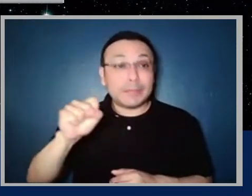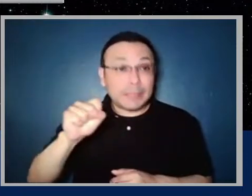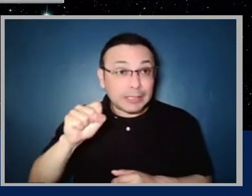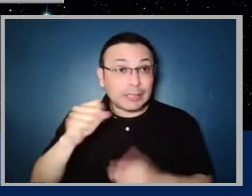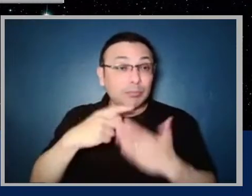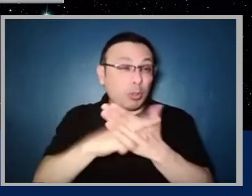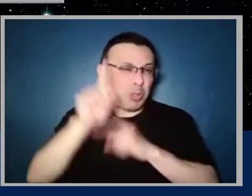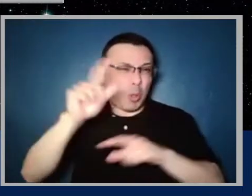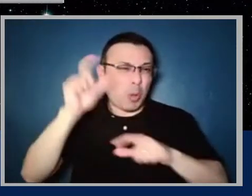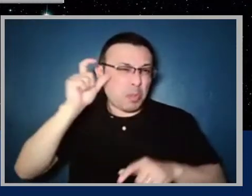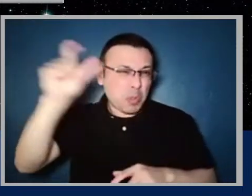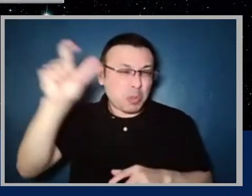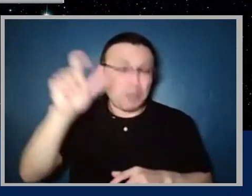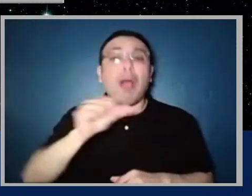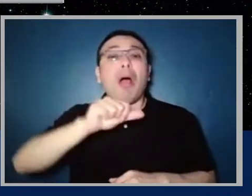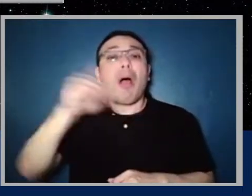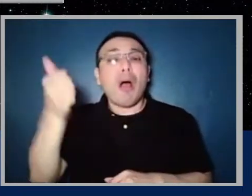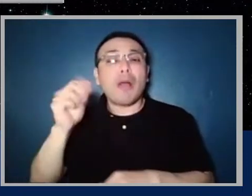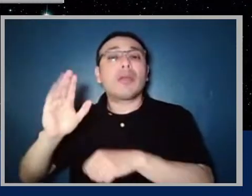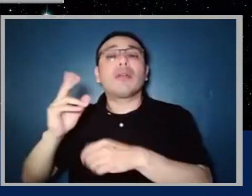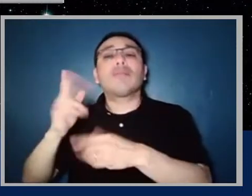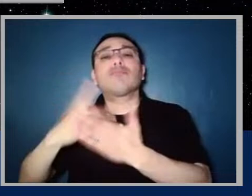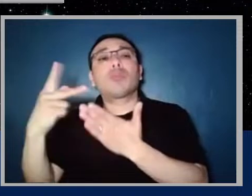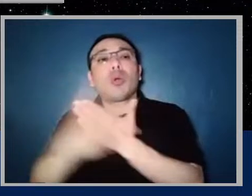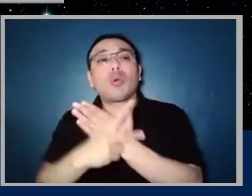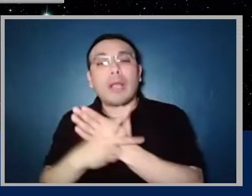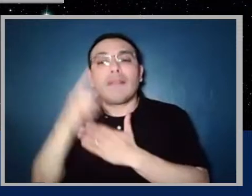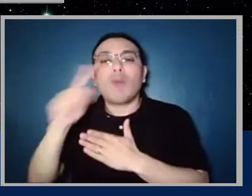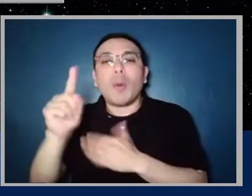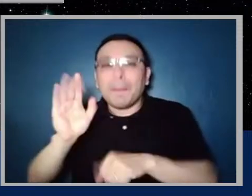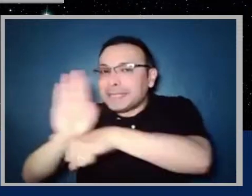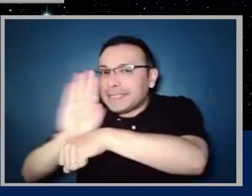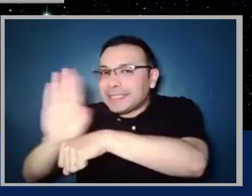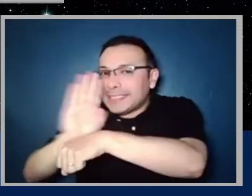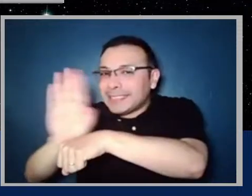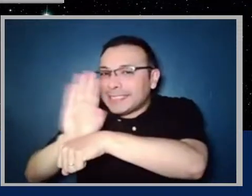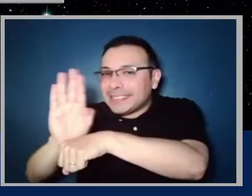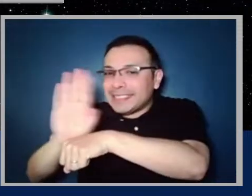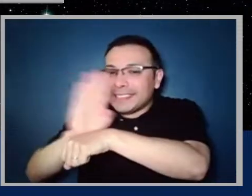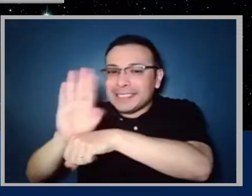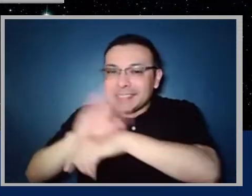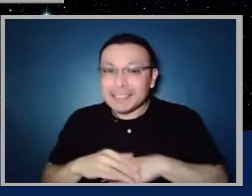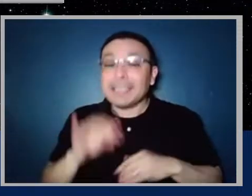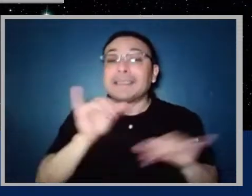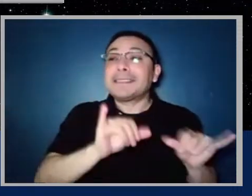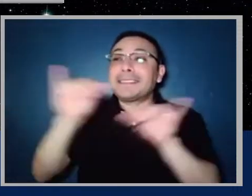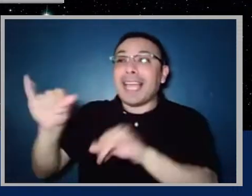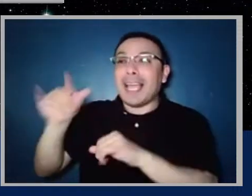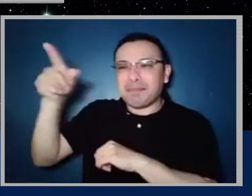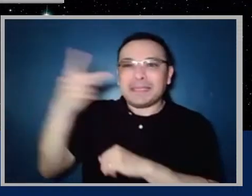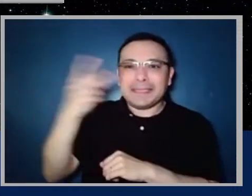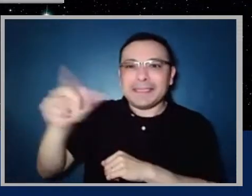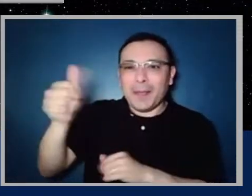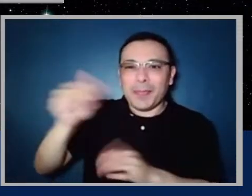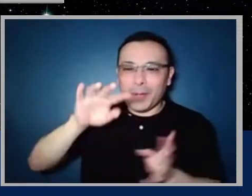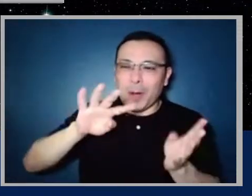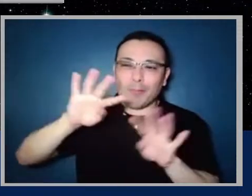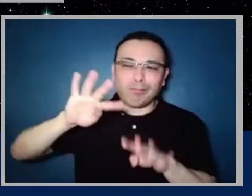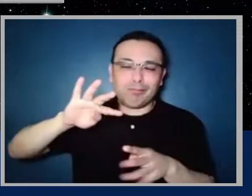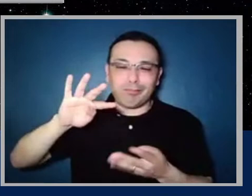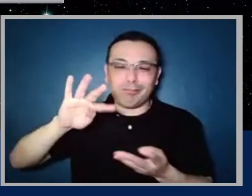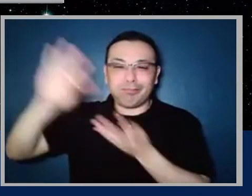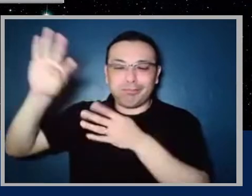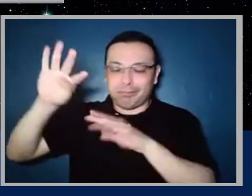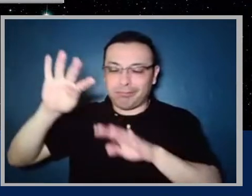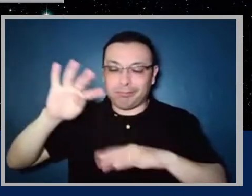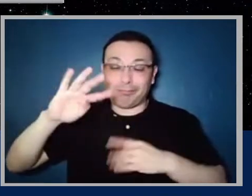commercial crew programs that you see, with SpaceX launching things like we've got on the other channel right now with Axiom. So yeah, really exciting show coming